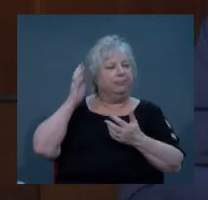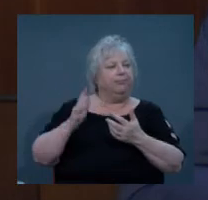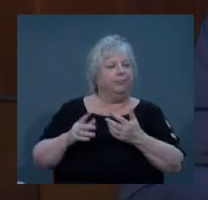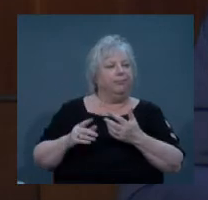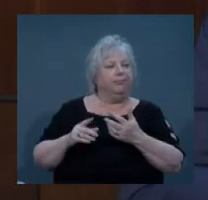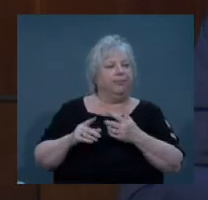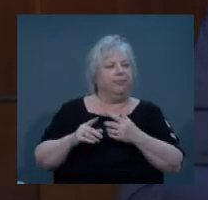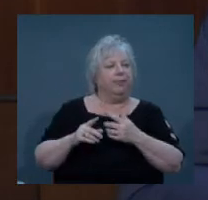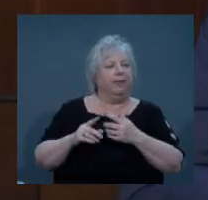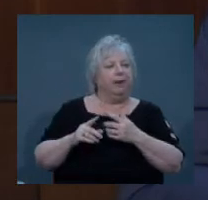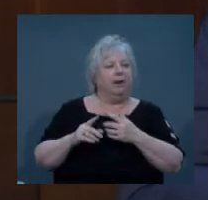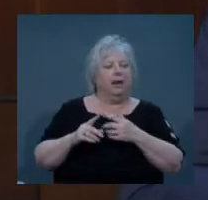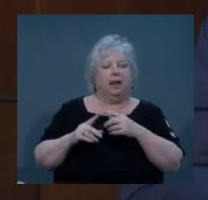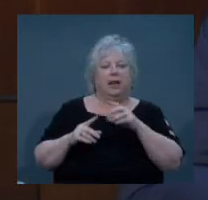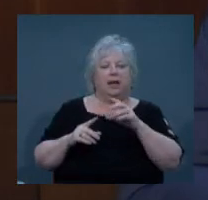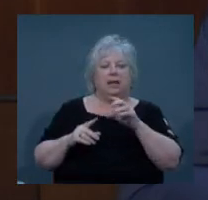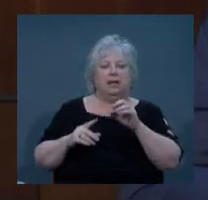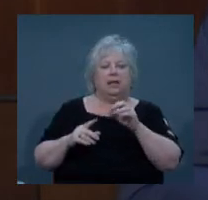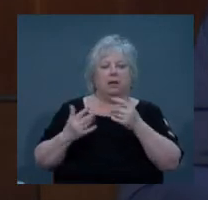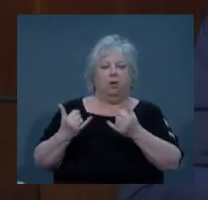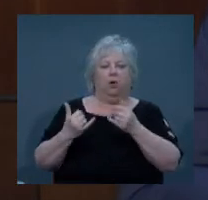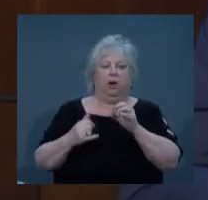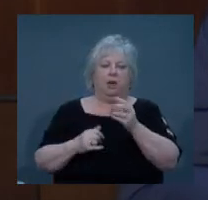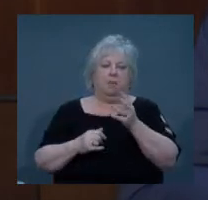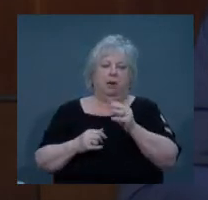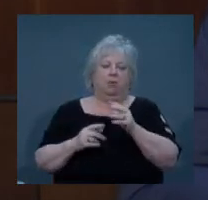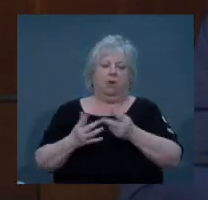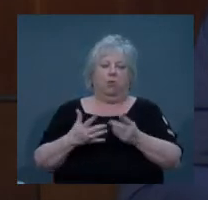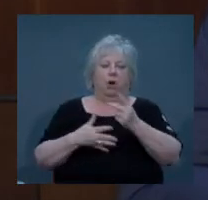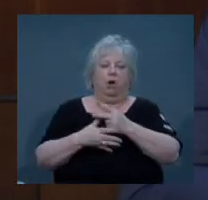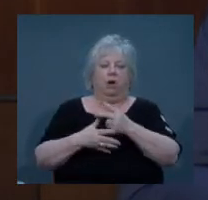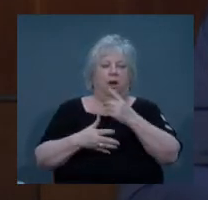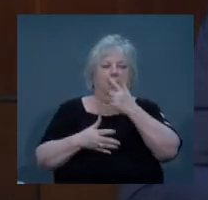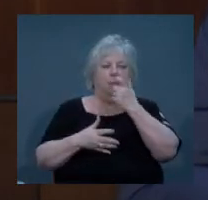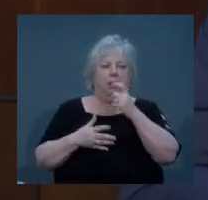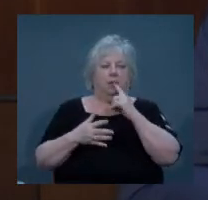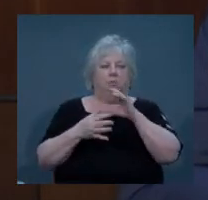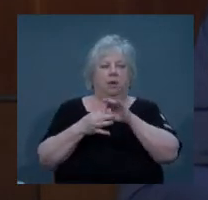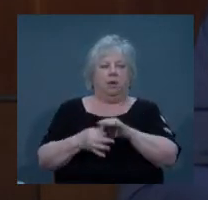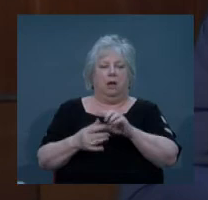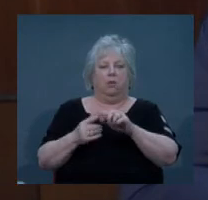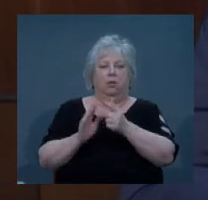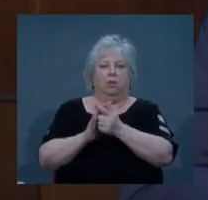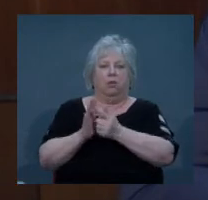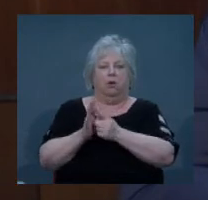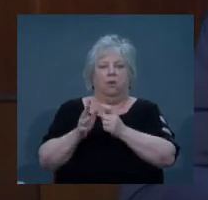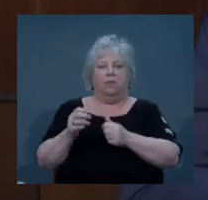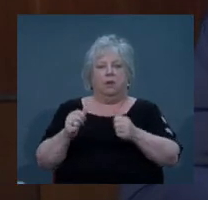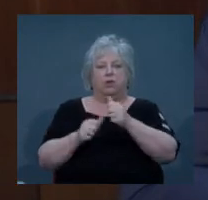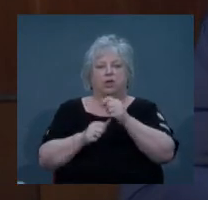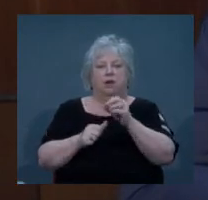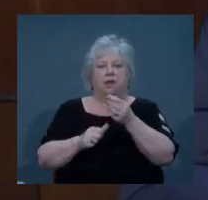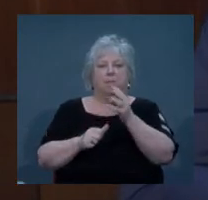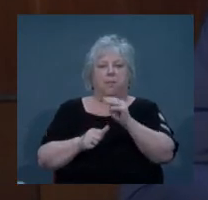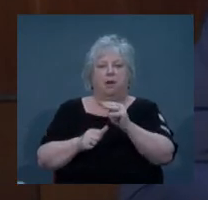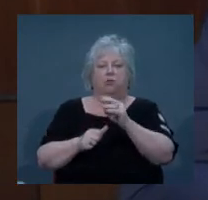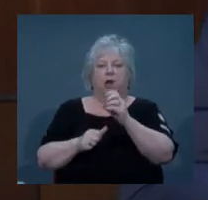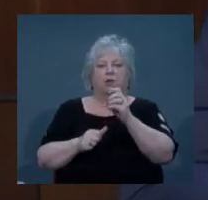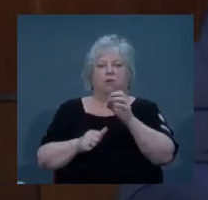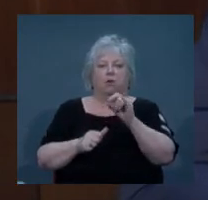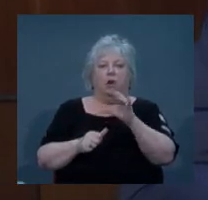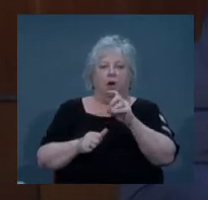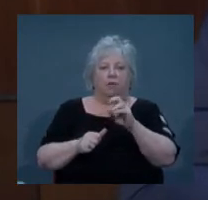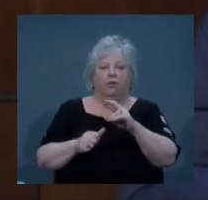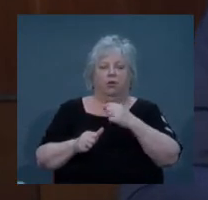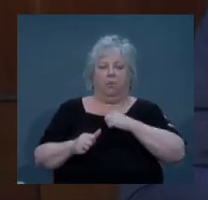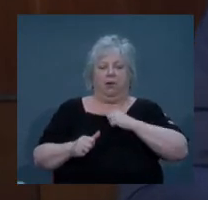executive administration priorities are because as it relates to the law, the chief administrative officer and myself co-prepare